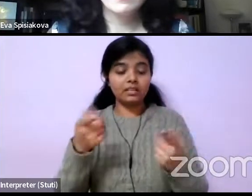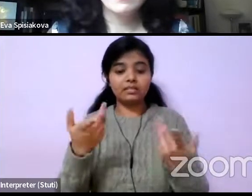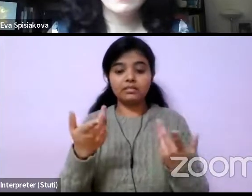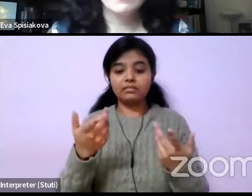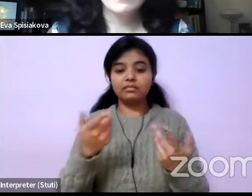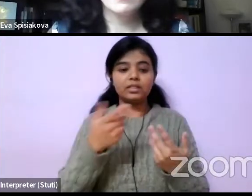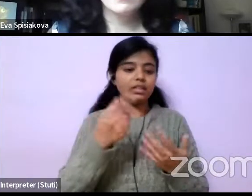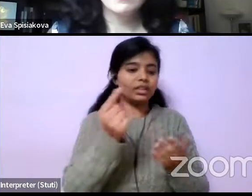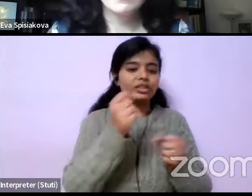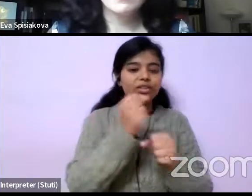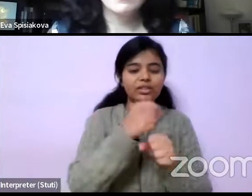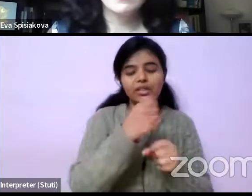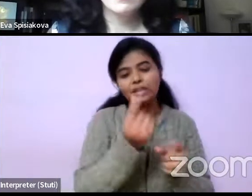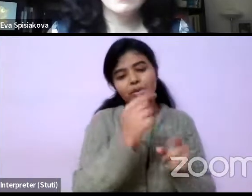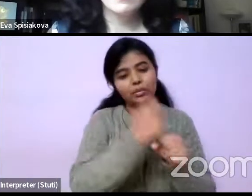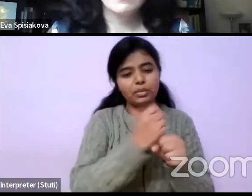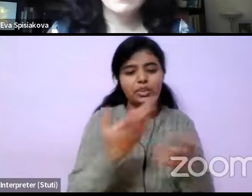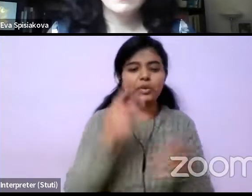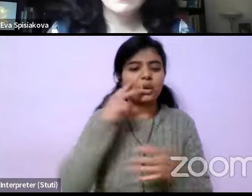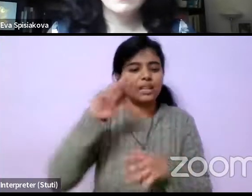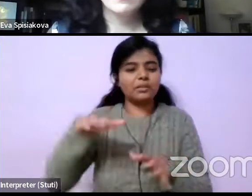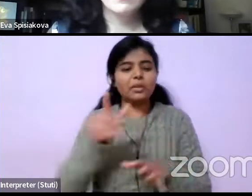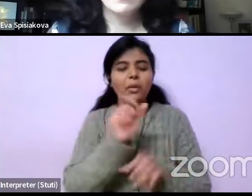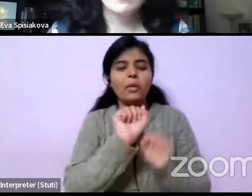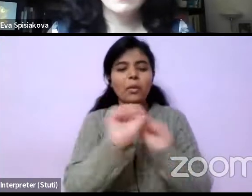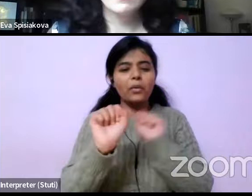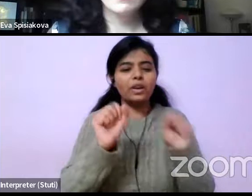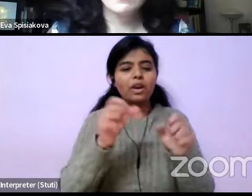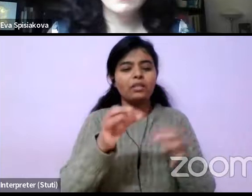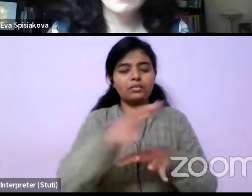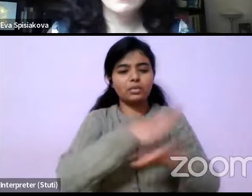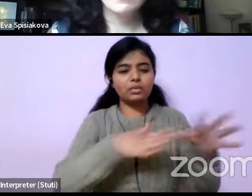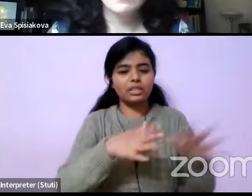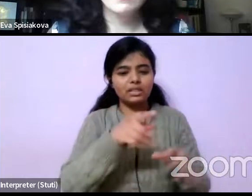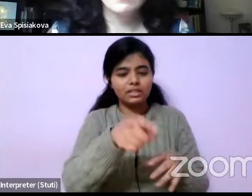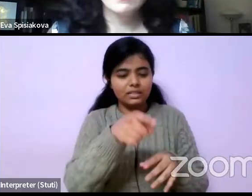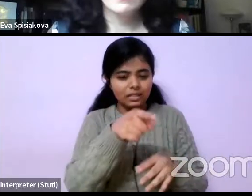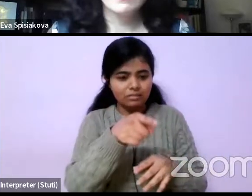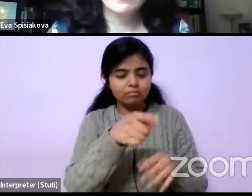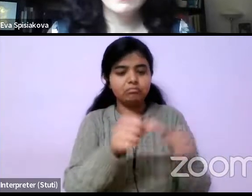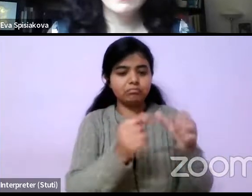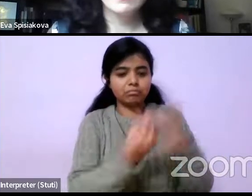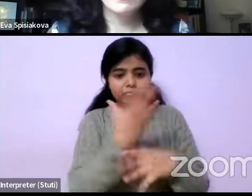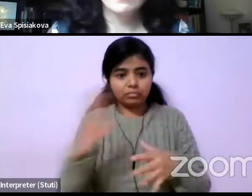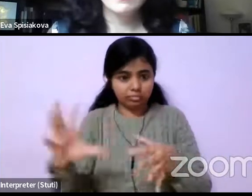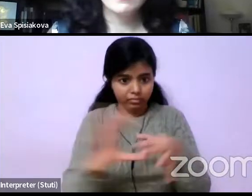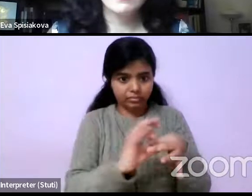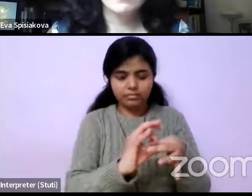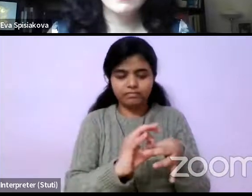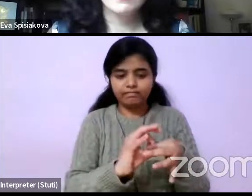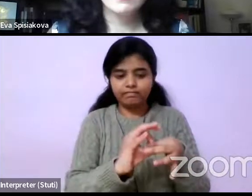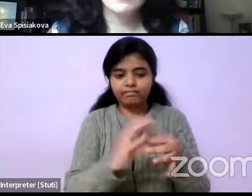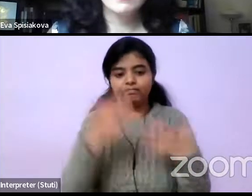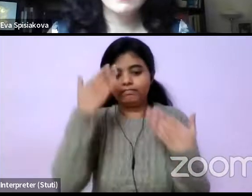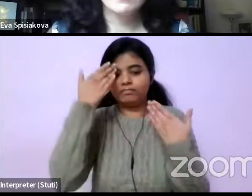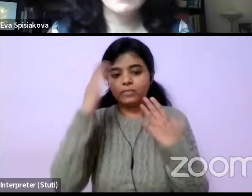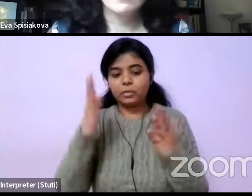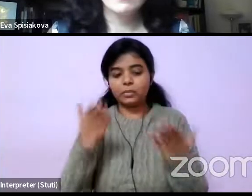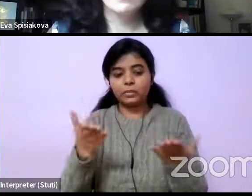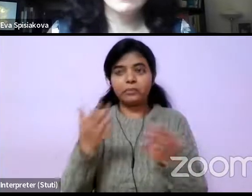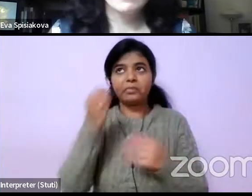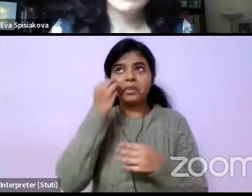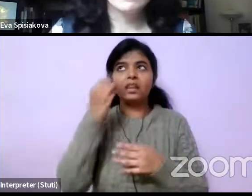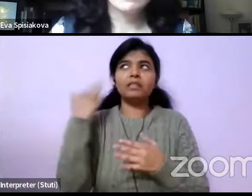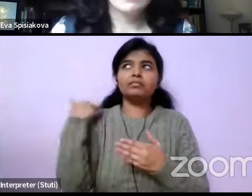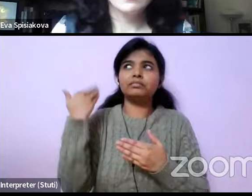Students and Graduates Association of the Blind. Because as far as I know, I myself have observed so far, at least from